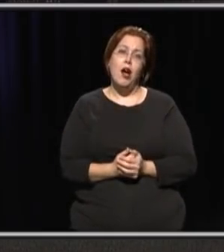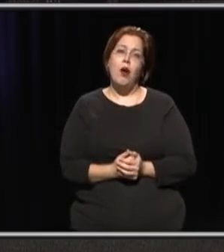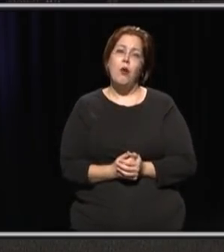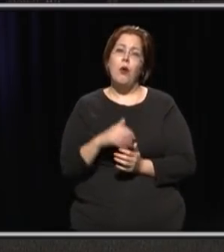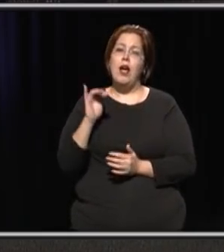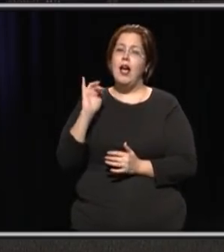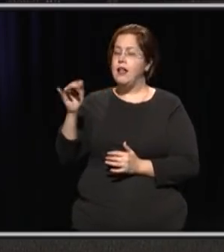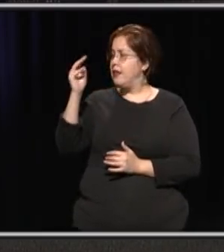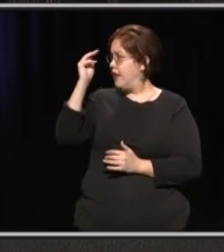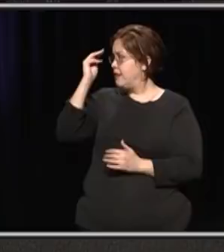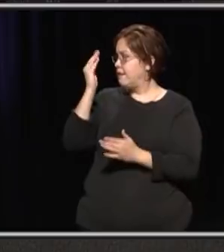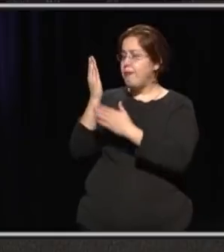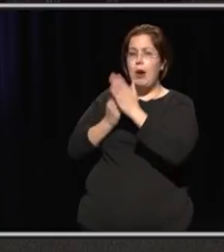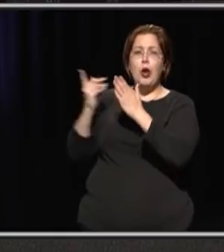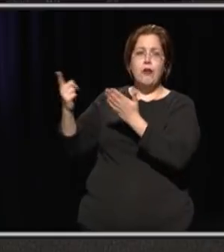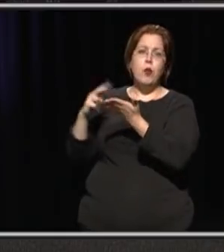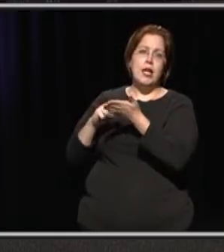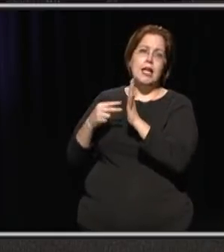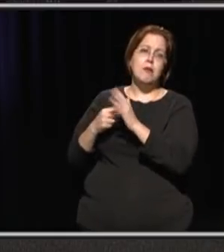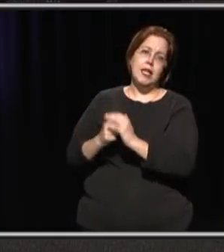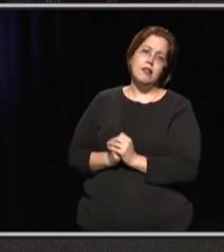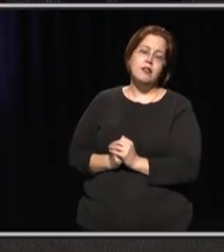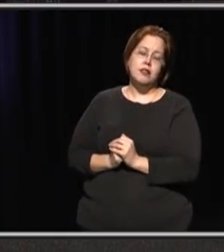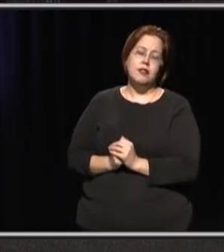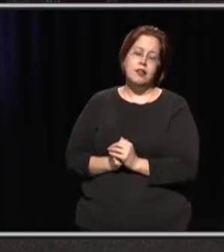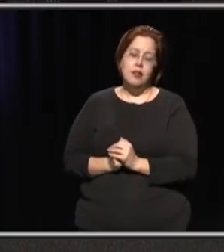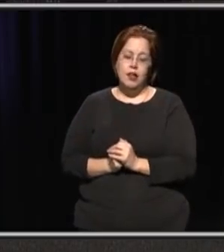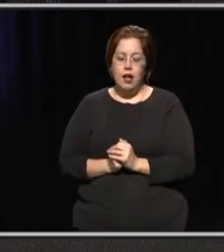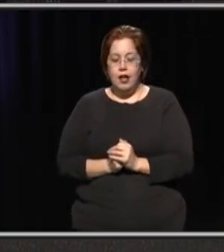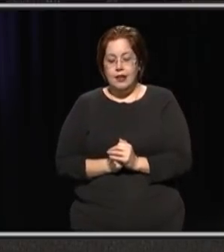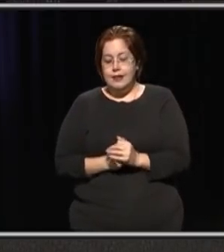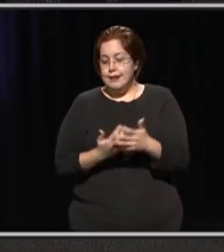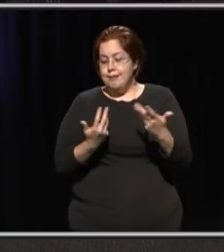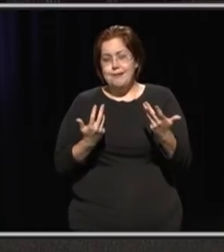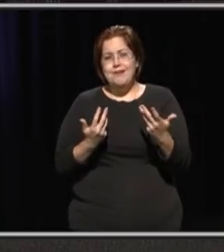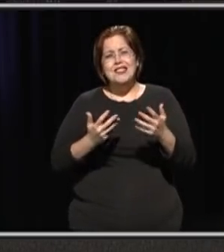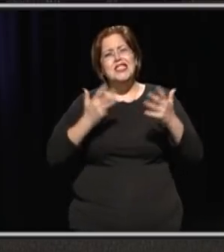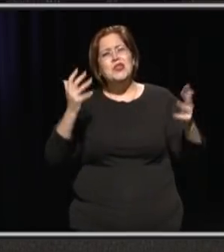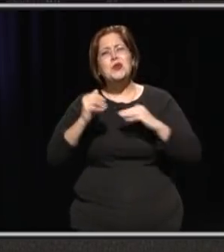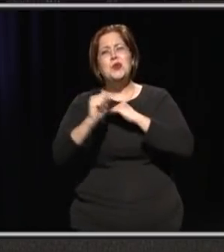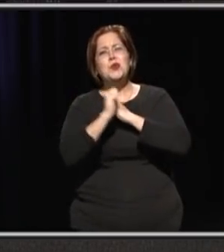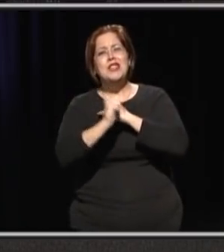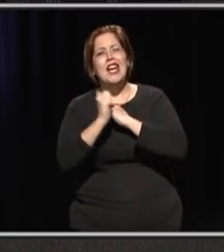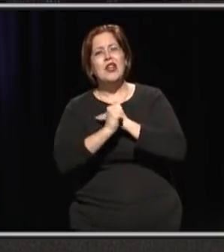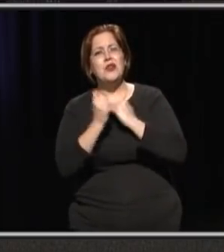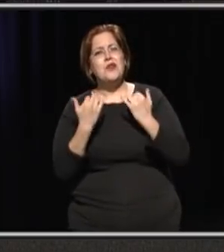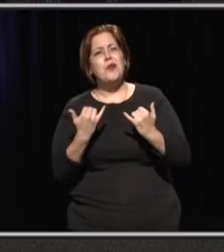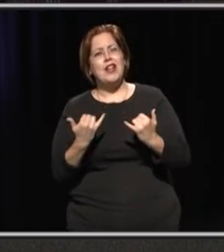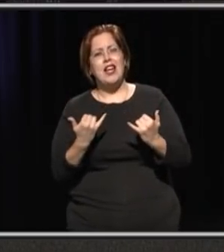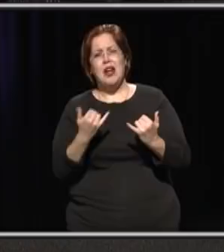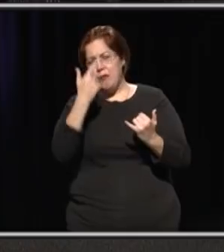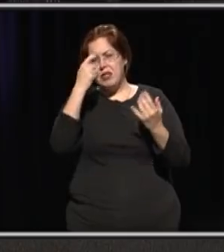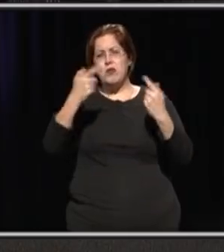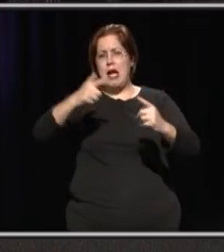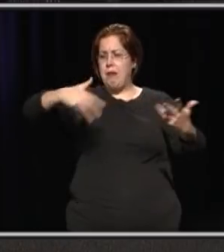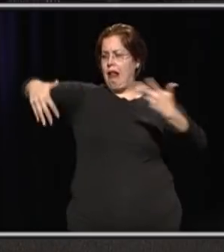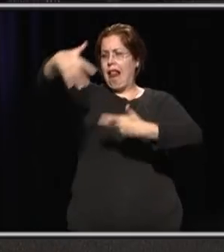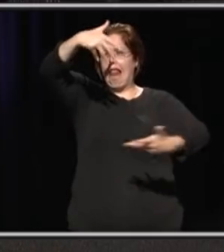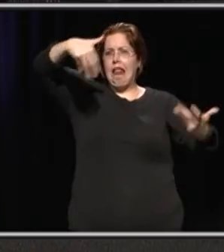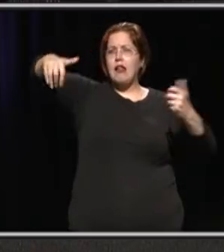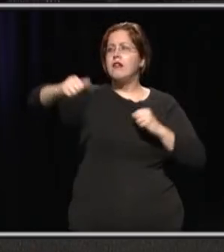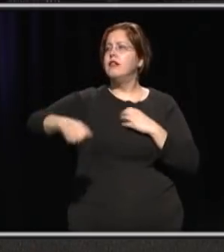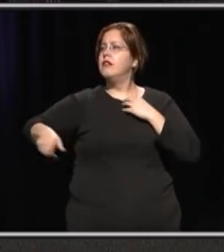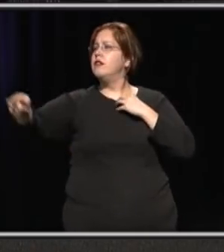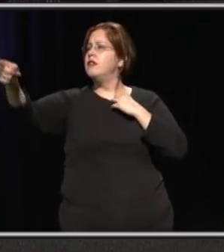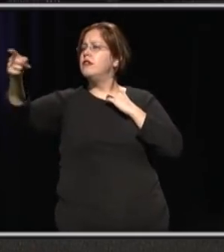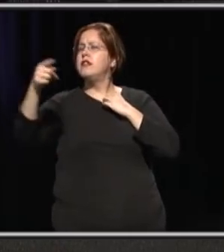I know that's part of what he's talking about. And it's just too dangerous to do with what's happening right now. Mr.